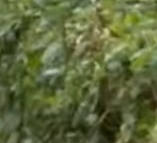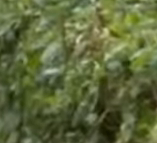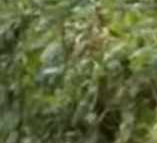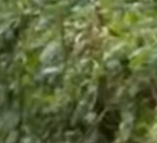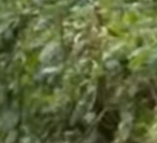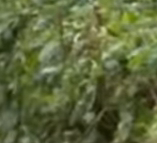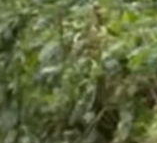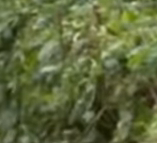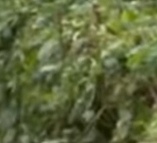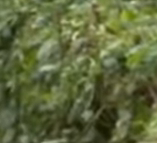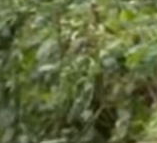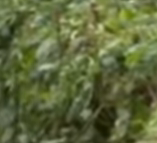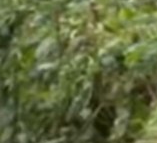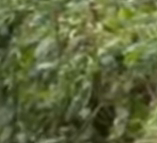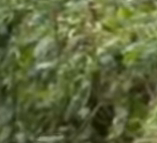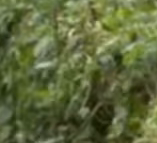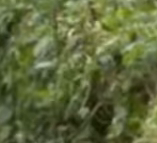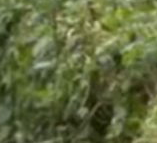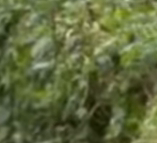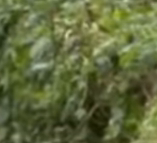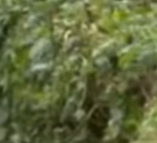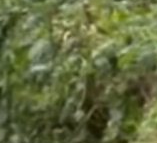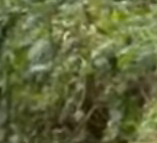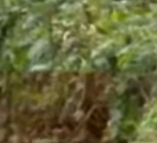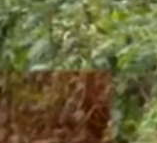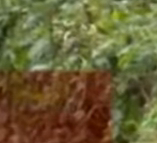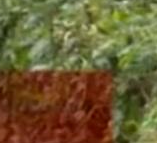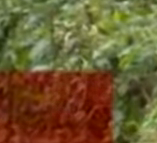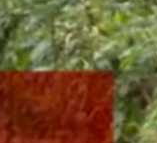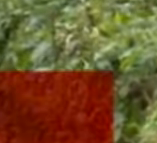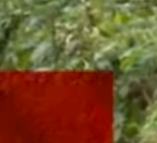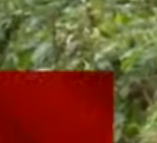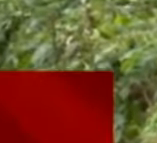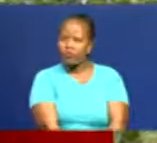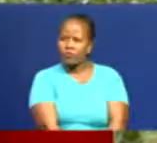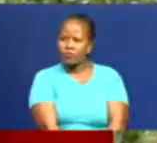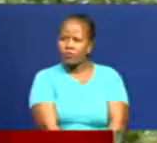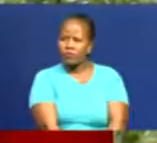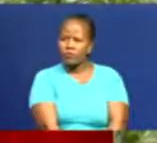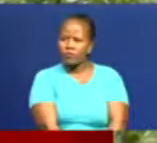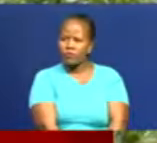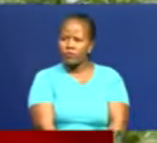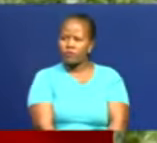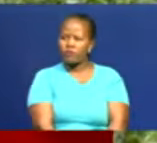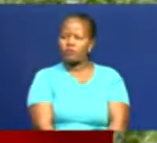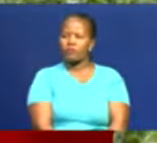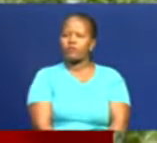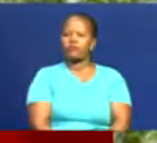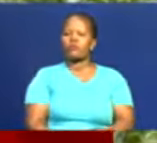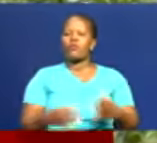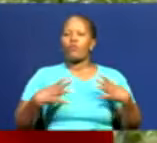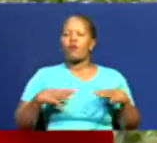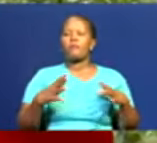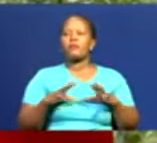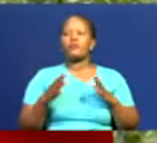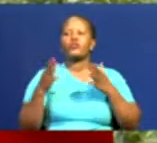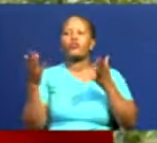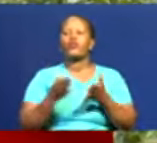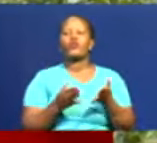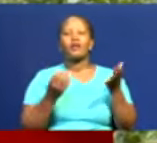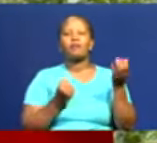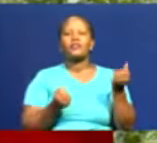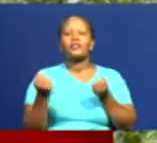This week, it's all about the Fast and Furious as netizens highly welcome Safari Rally. What's their take